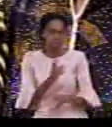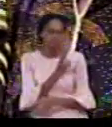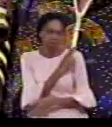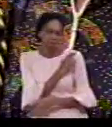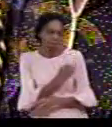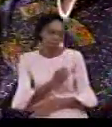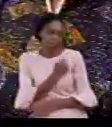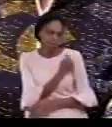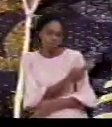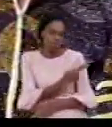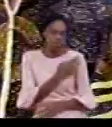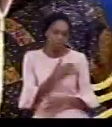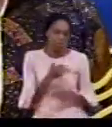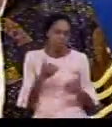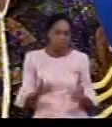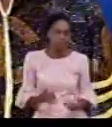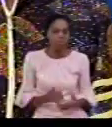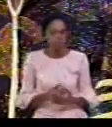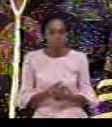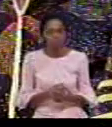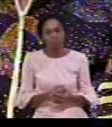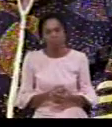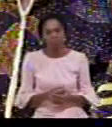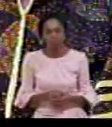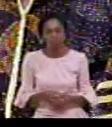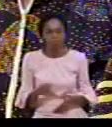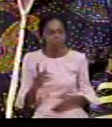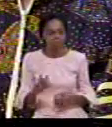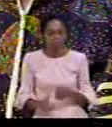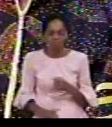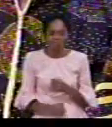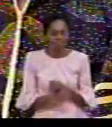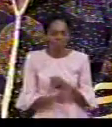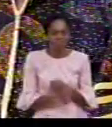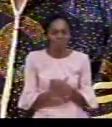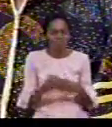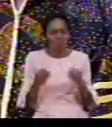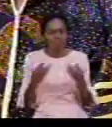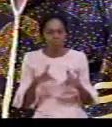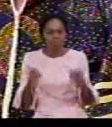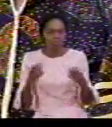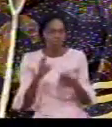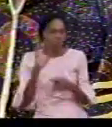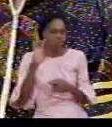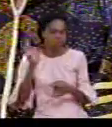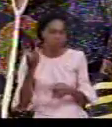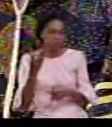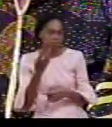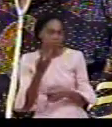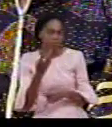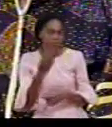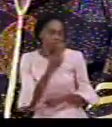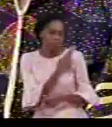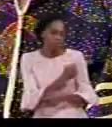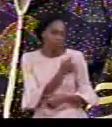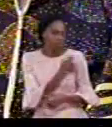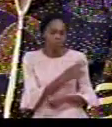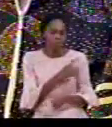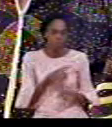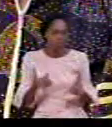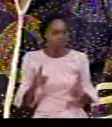So the baby was between life and death. We moved during that time, about 7 hospitals. They said they couldn't attend the baby, but finally went to